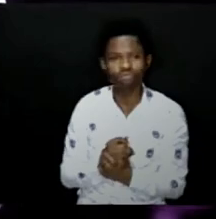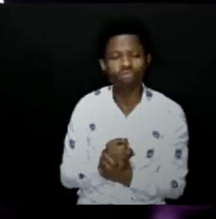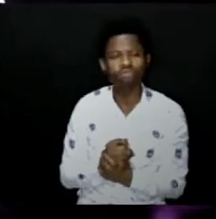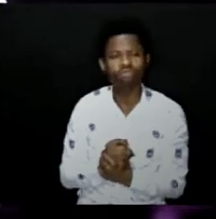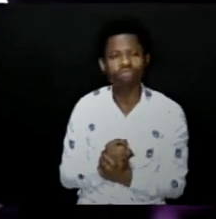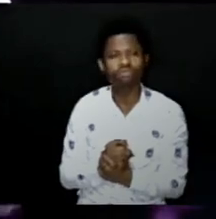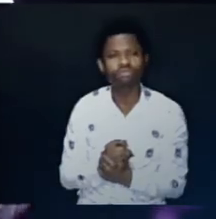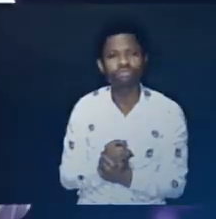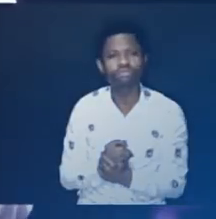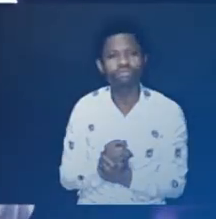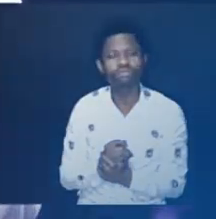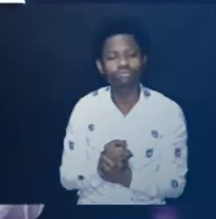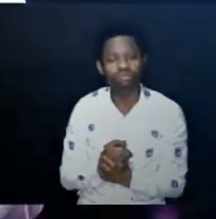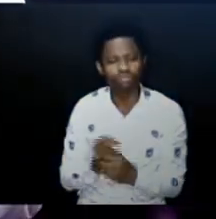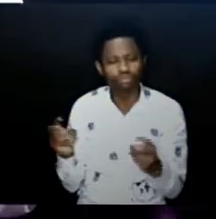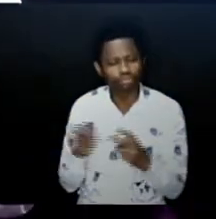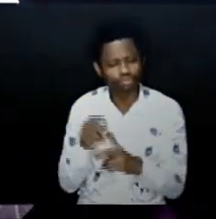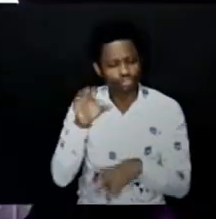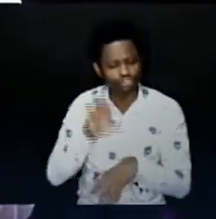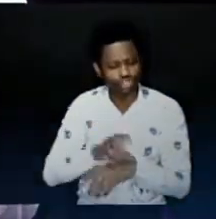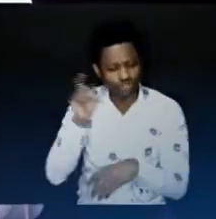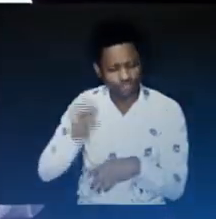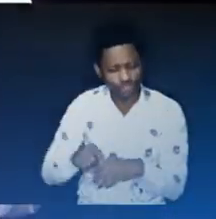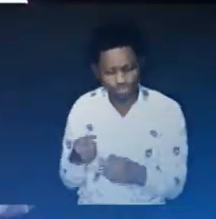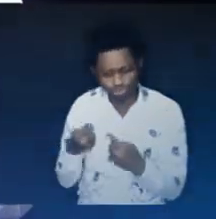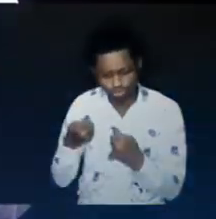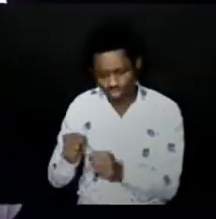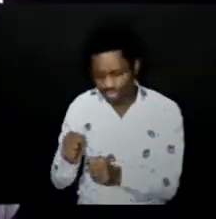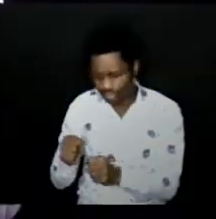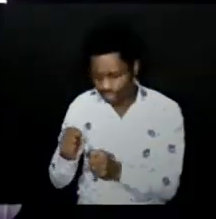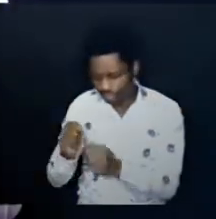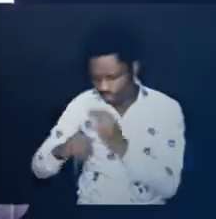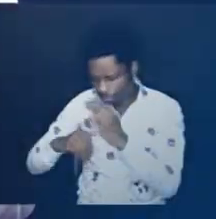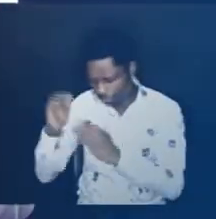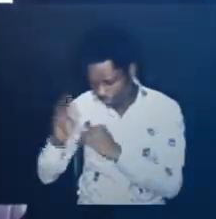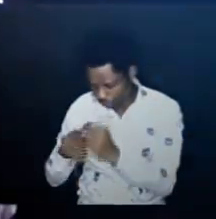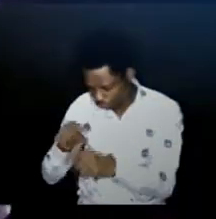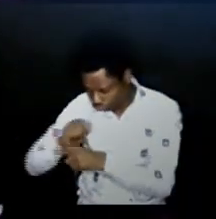the church must intentionally raise capable